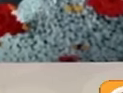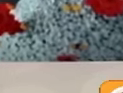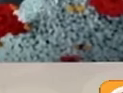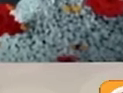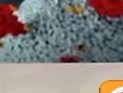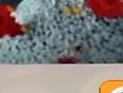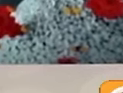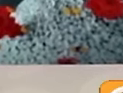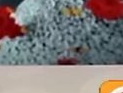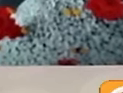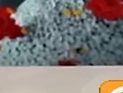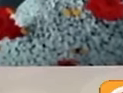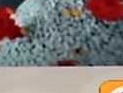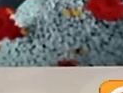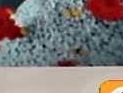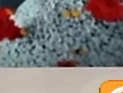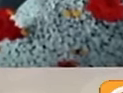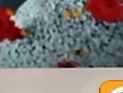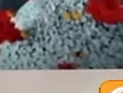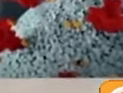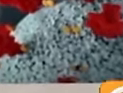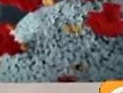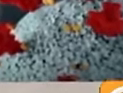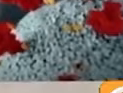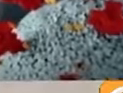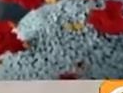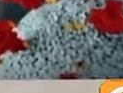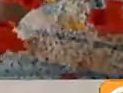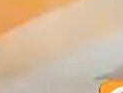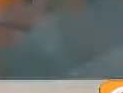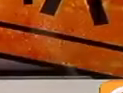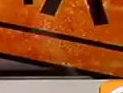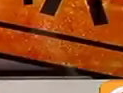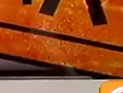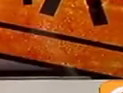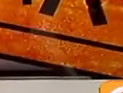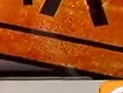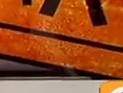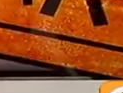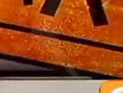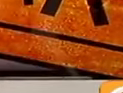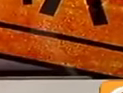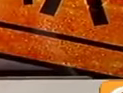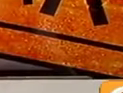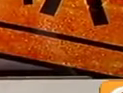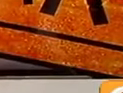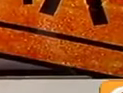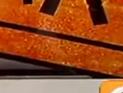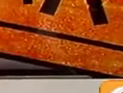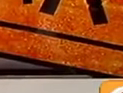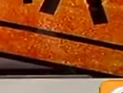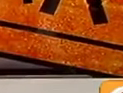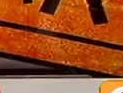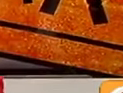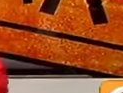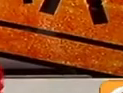Now, when the first case of COVID-19 was reported in Kenya on the 13th of March 2020, I was traveling to Mombasa for